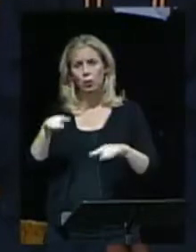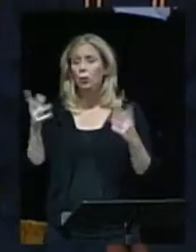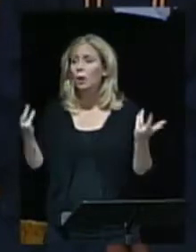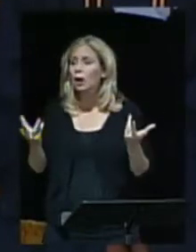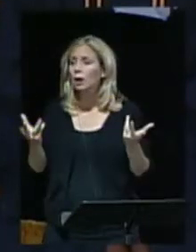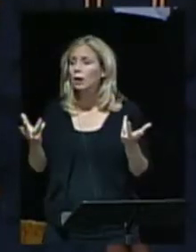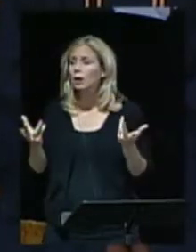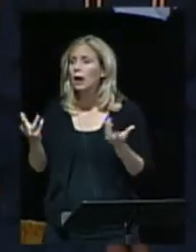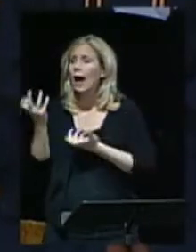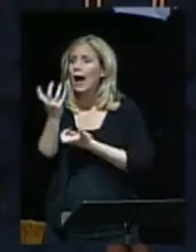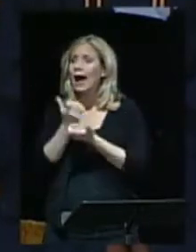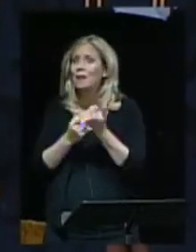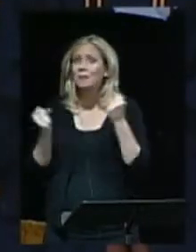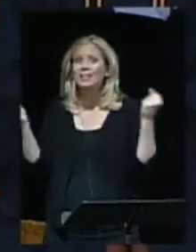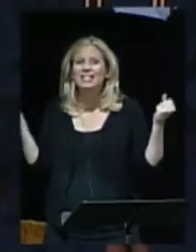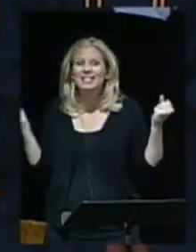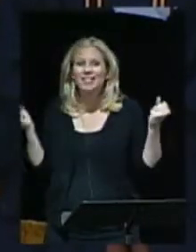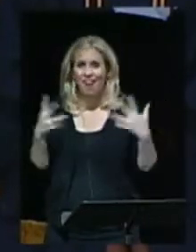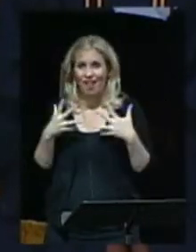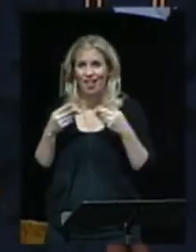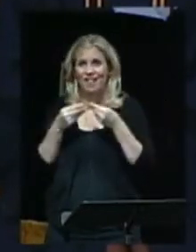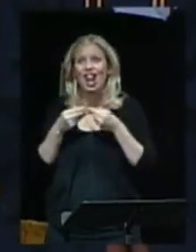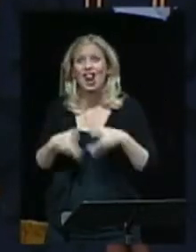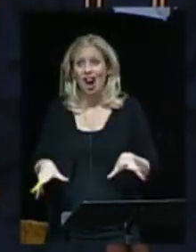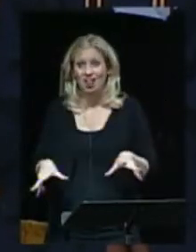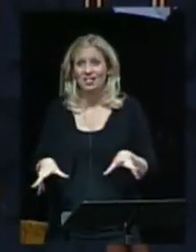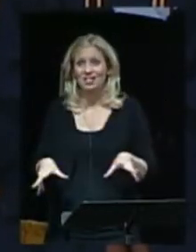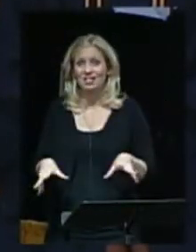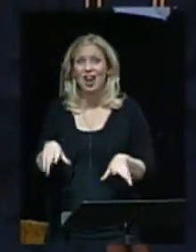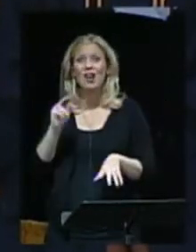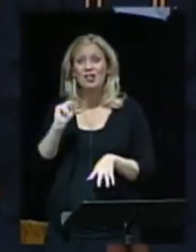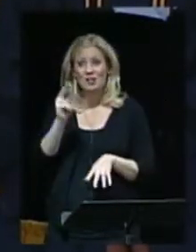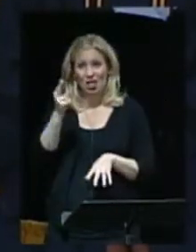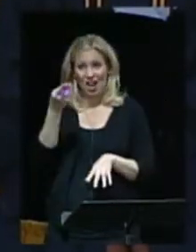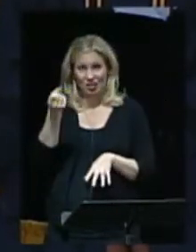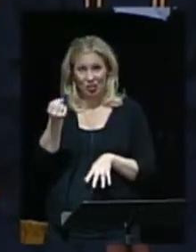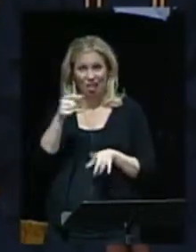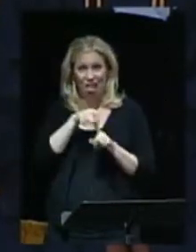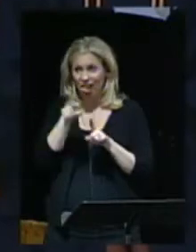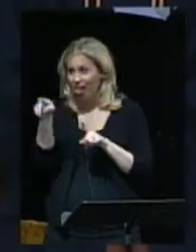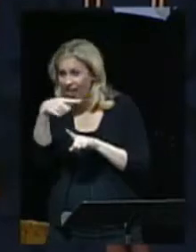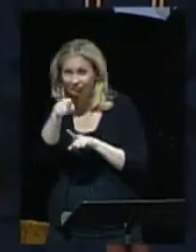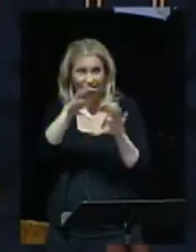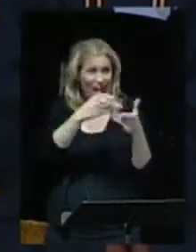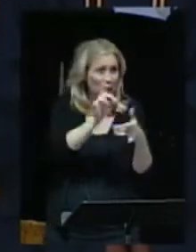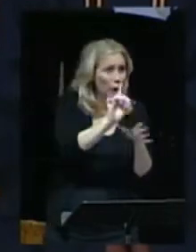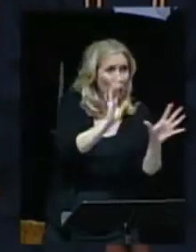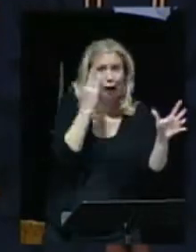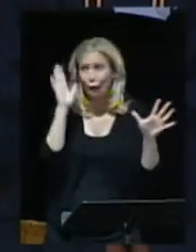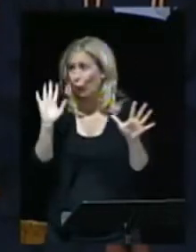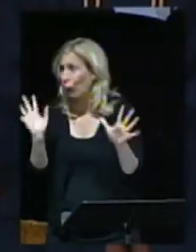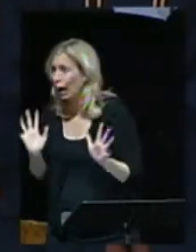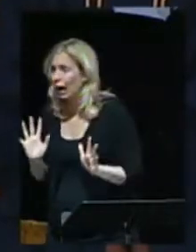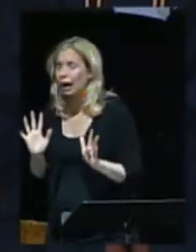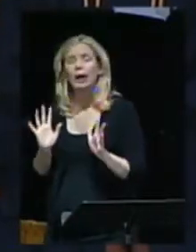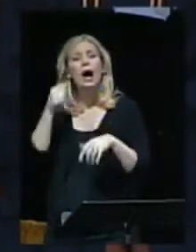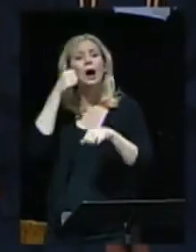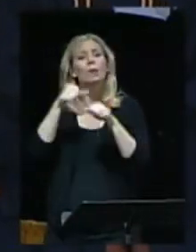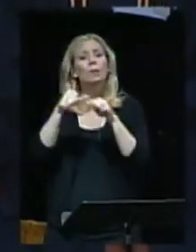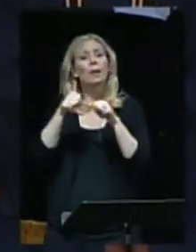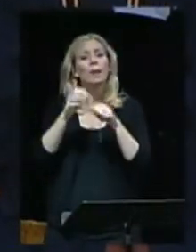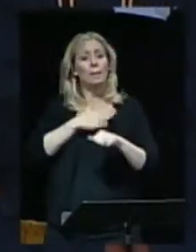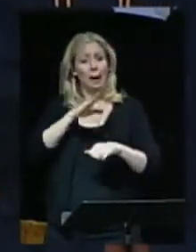Everyone was terrified of getting lost in the big, big world of Fargo North High School. I remember highlighting